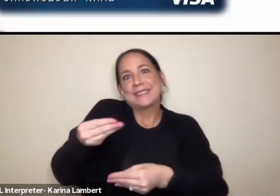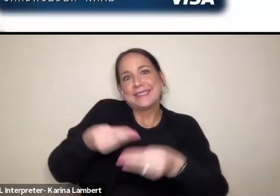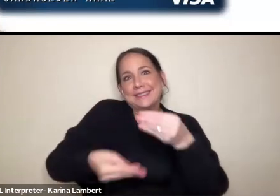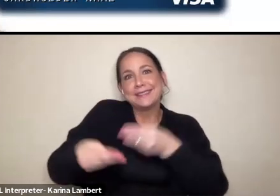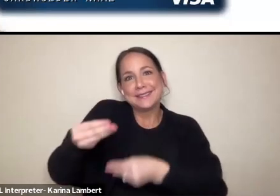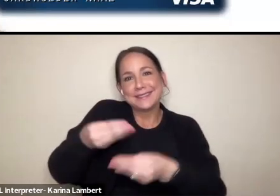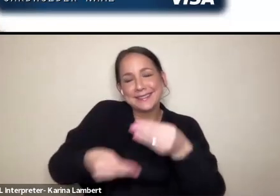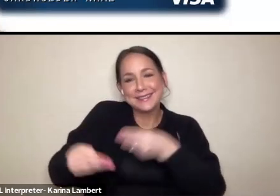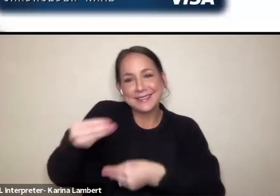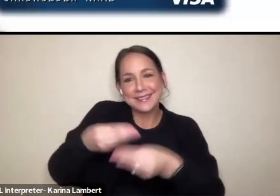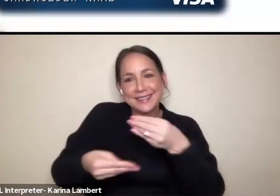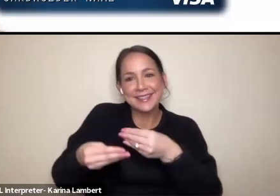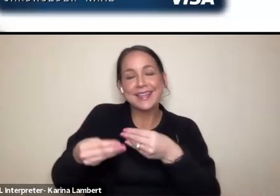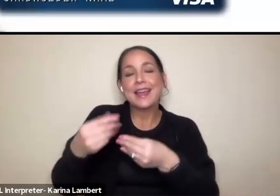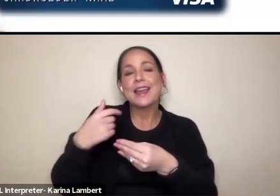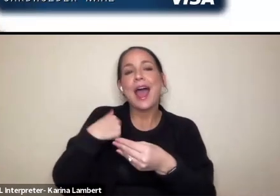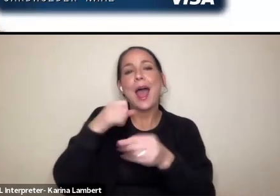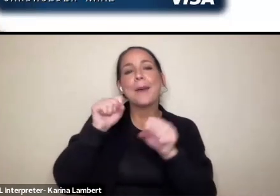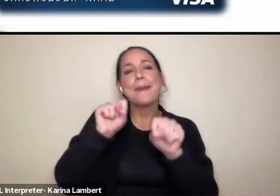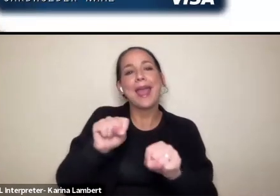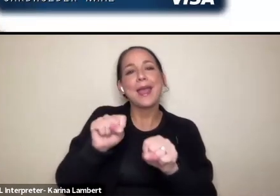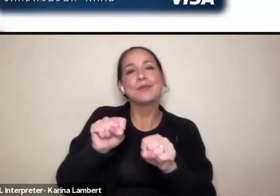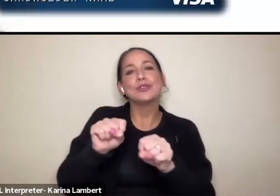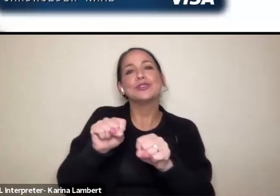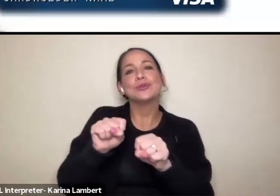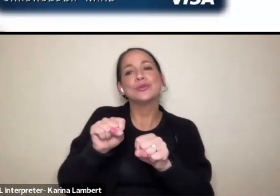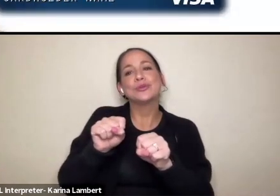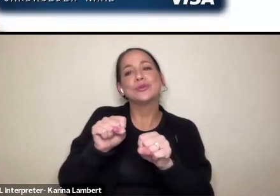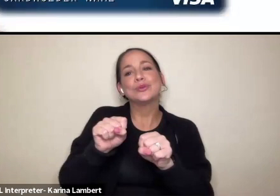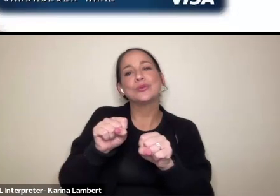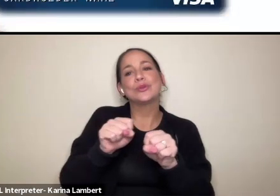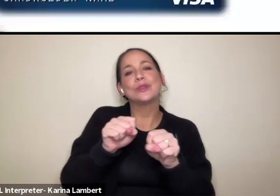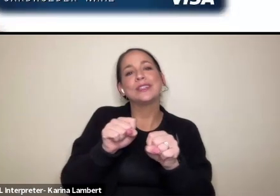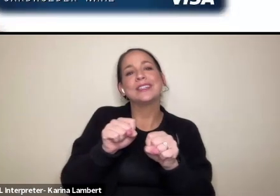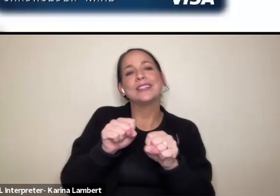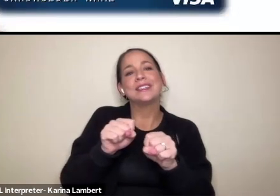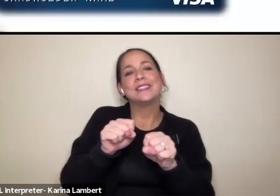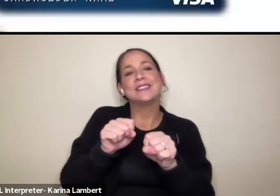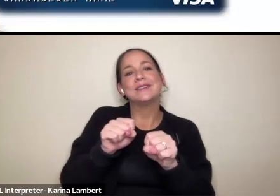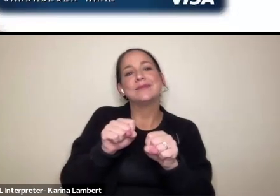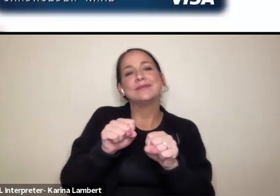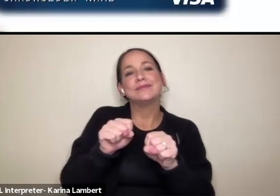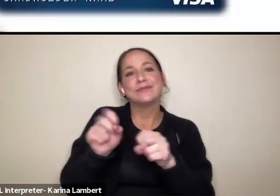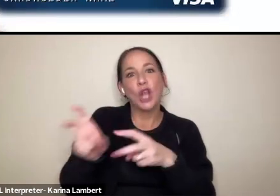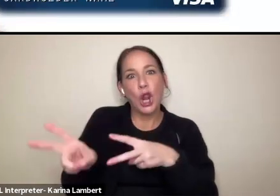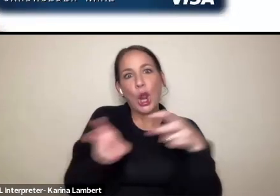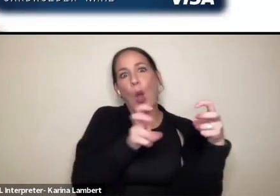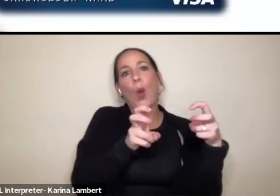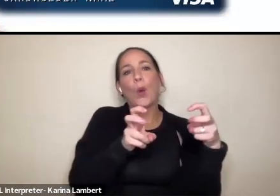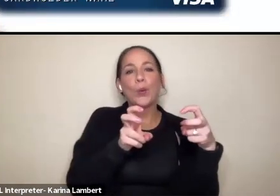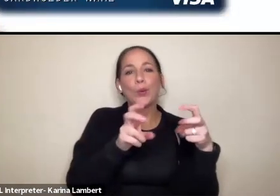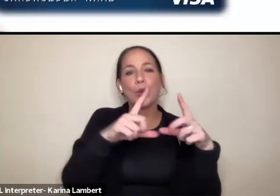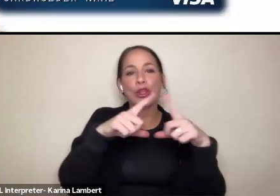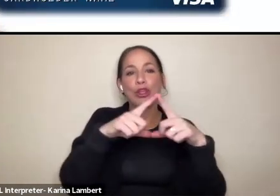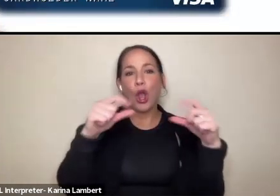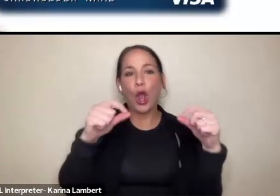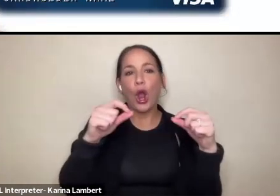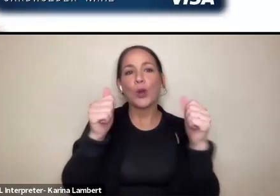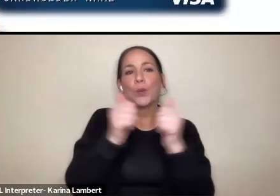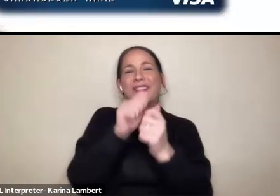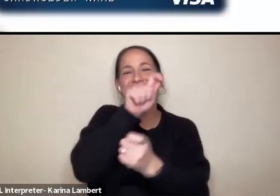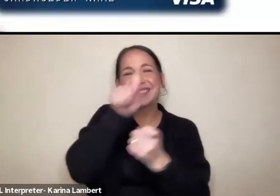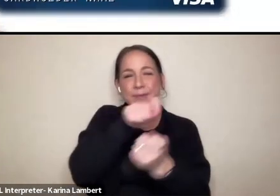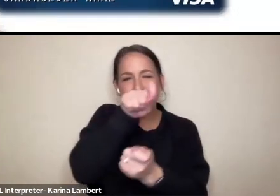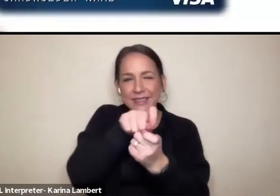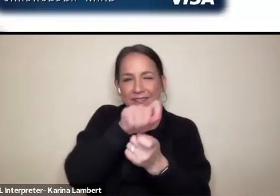budgeting, because I'm able to load her card with that specific amount of funds. She doesn't have access to all the money in her ABLE